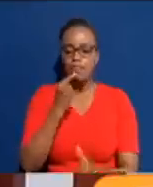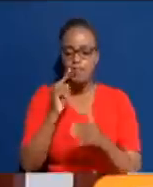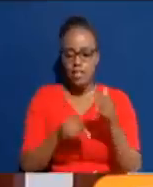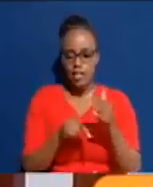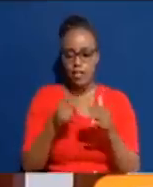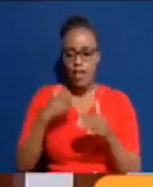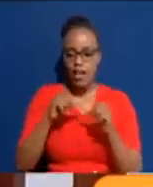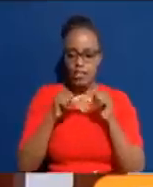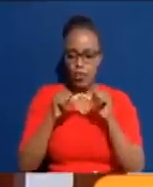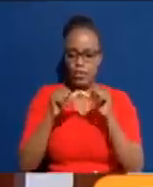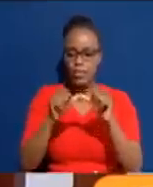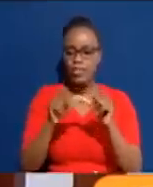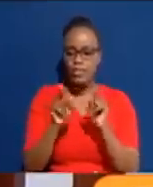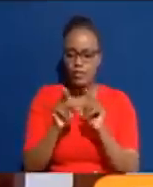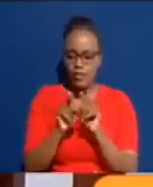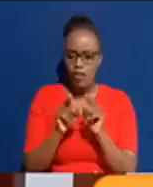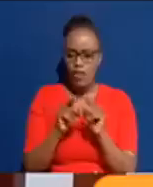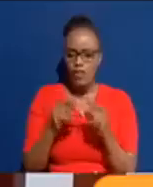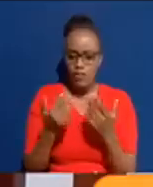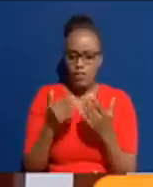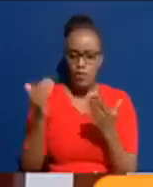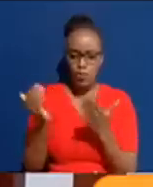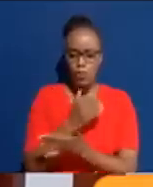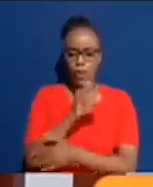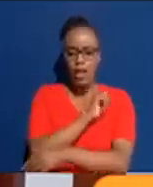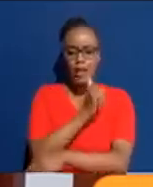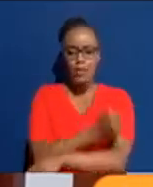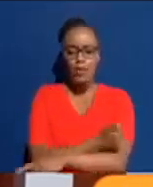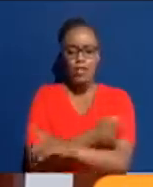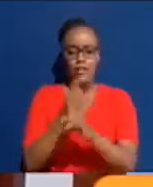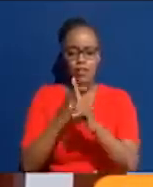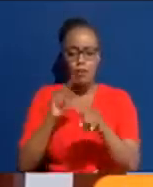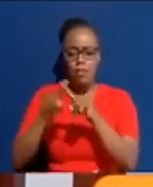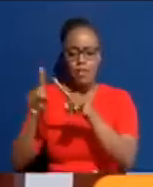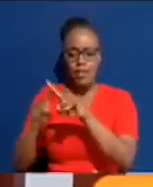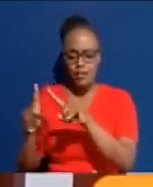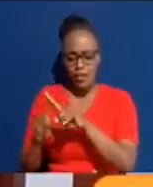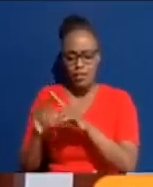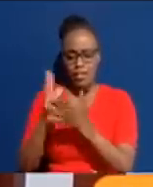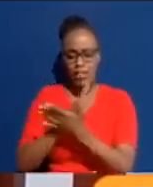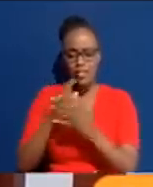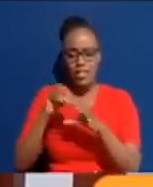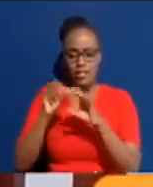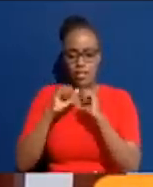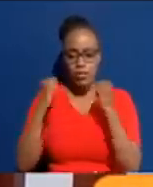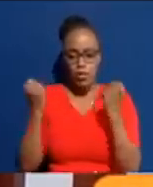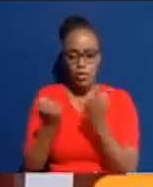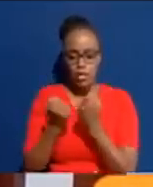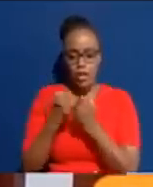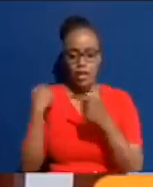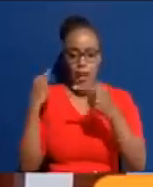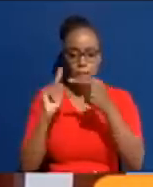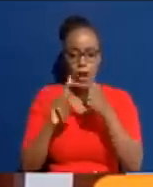have consistently been taking away authority from various sectors in this society. Right. One, we have